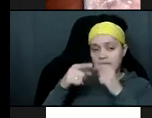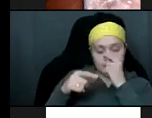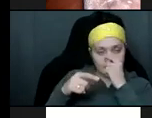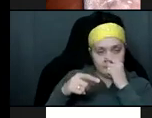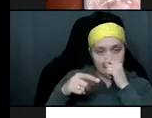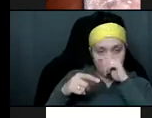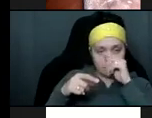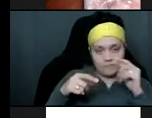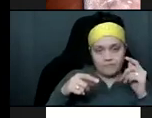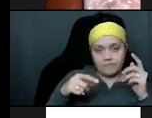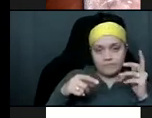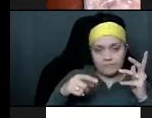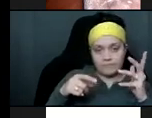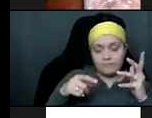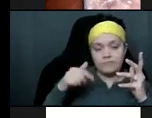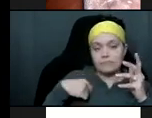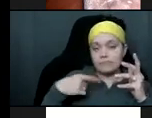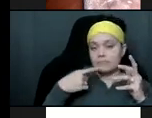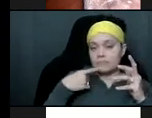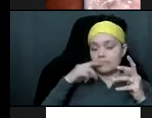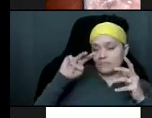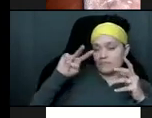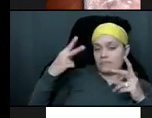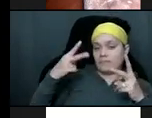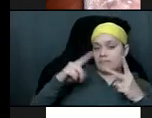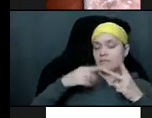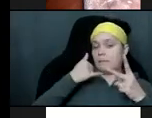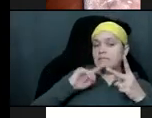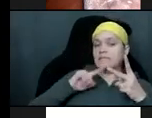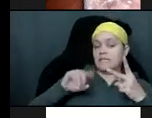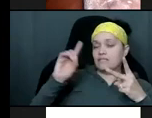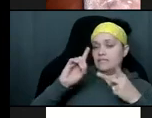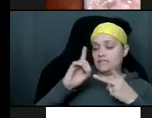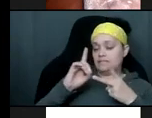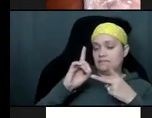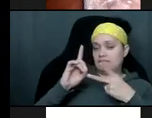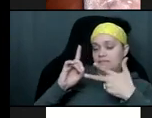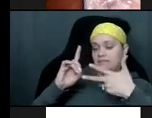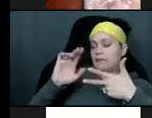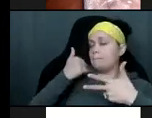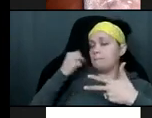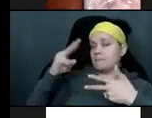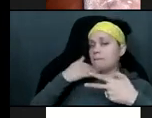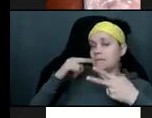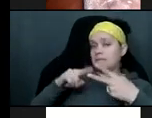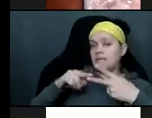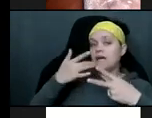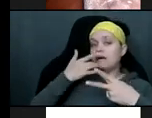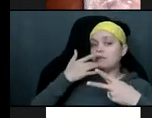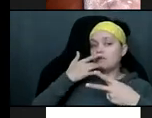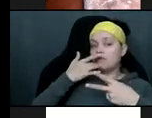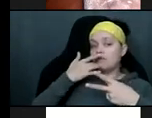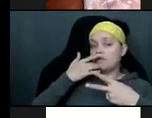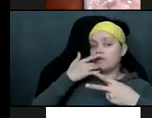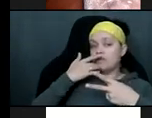low. So I'm going to say that's the second best answer, dry and mountainous. I actually prefer